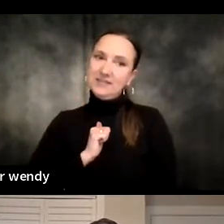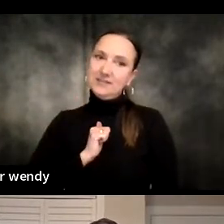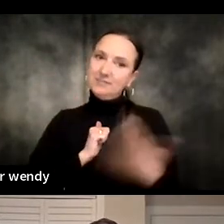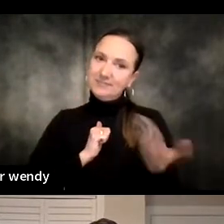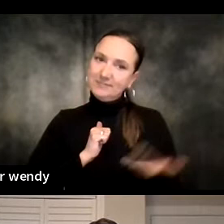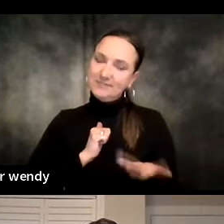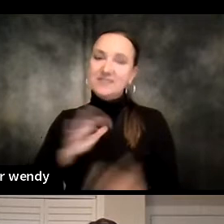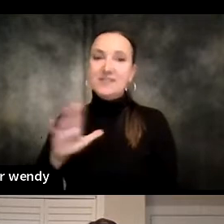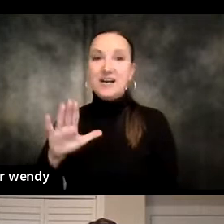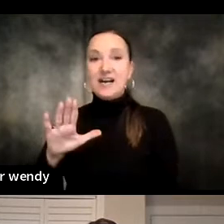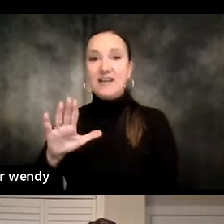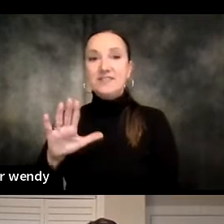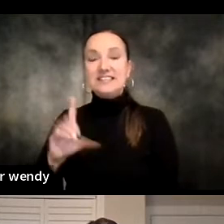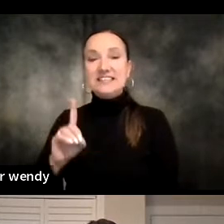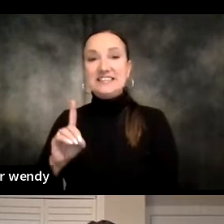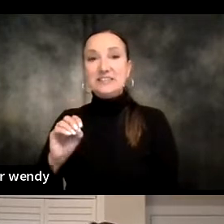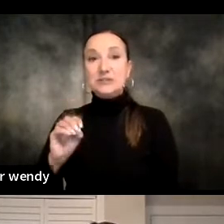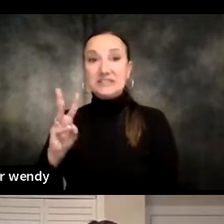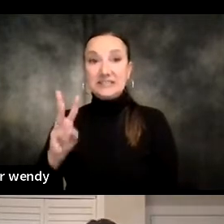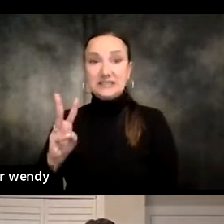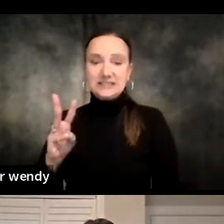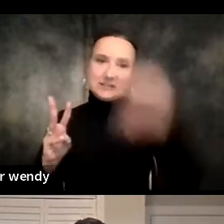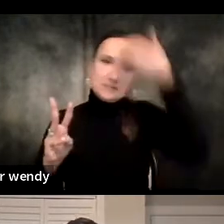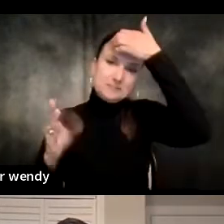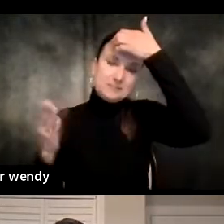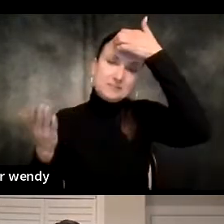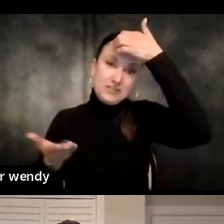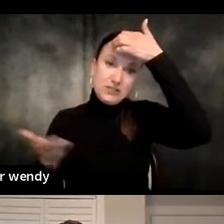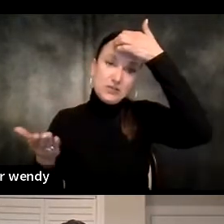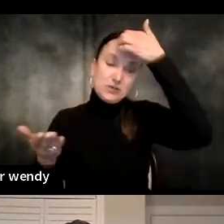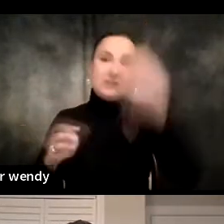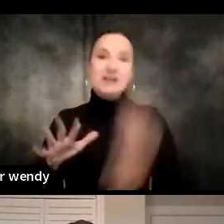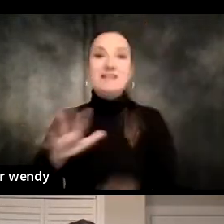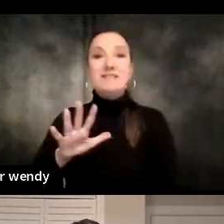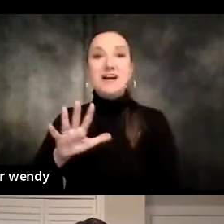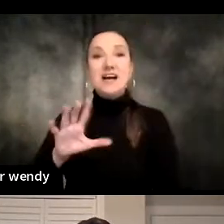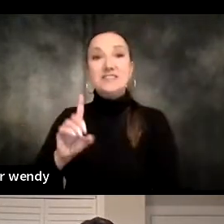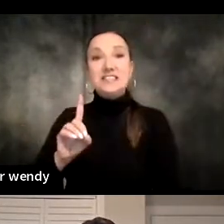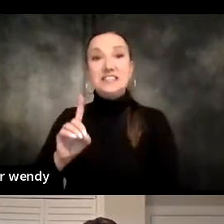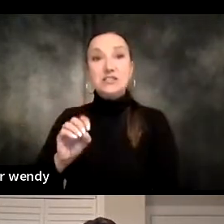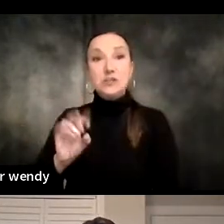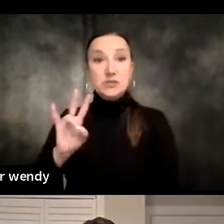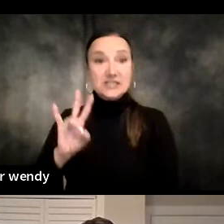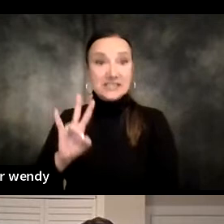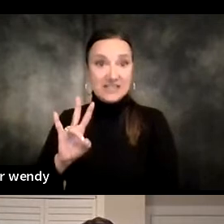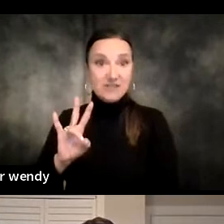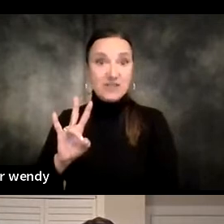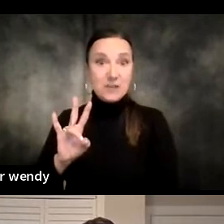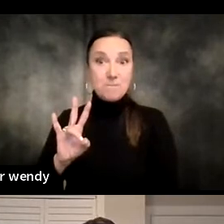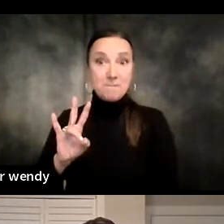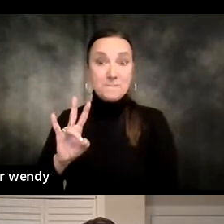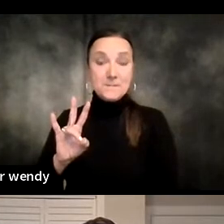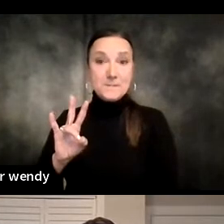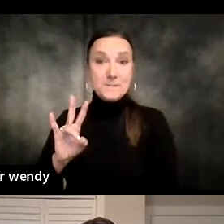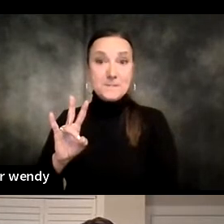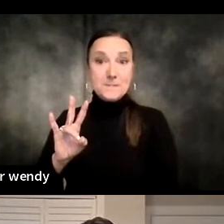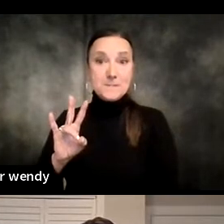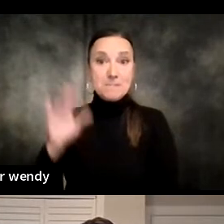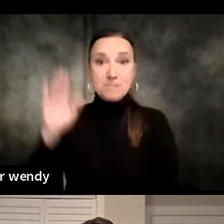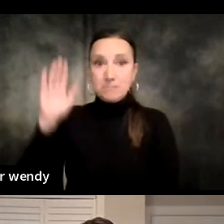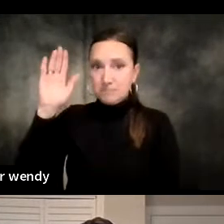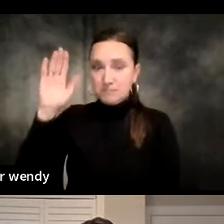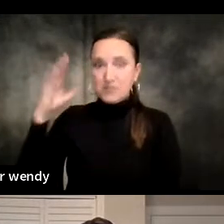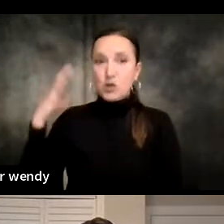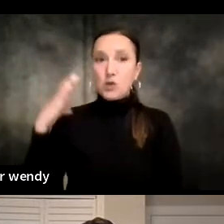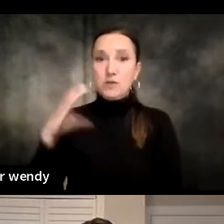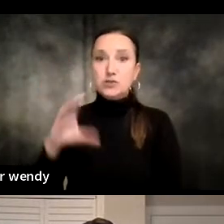present. 5D06, Present. 5D07, Commissioner McCollum, present.